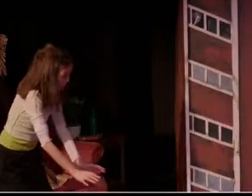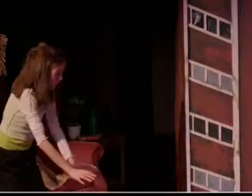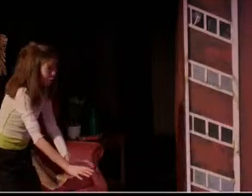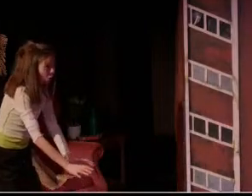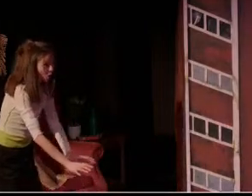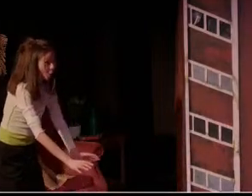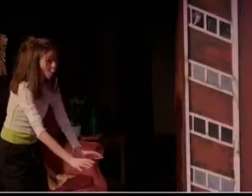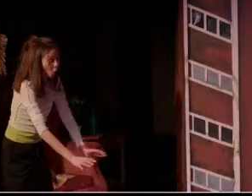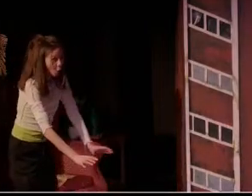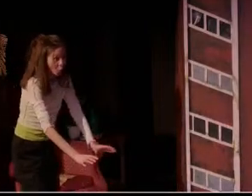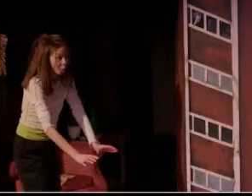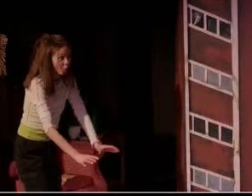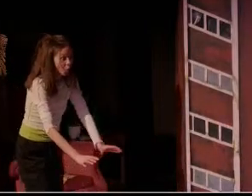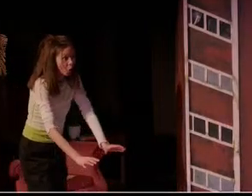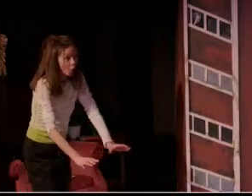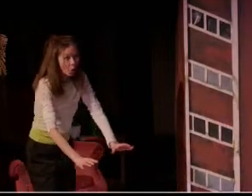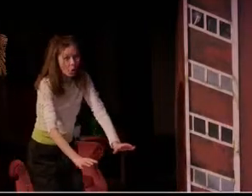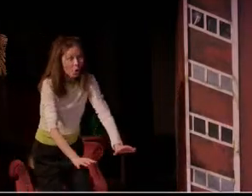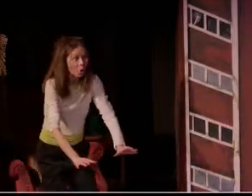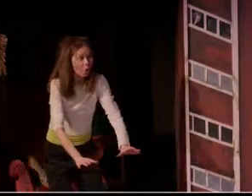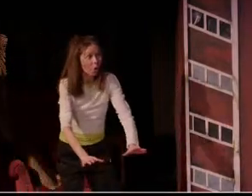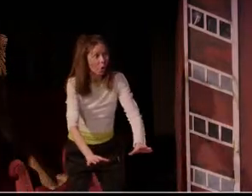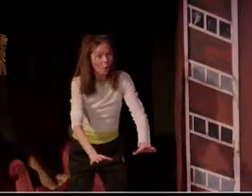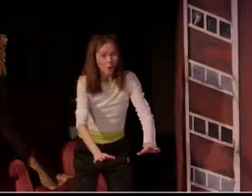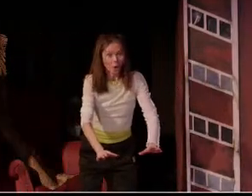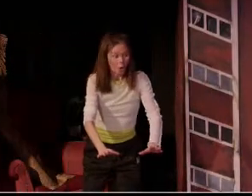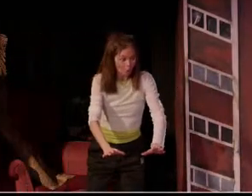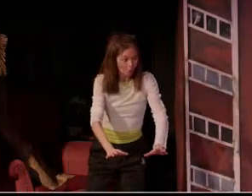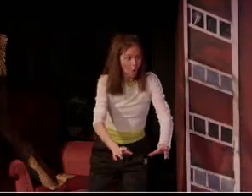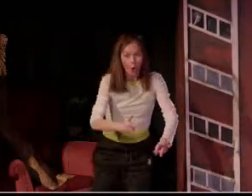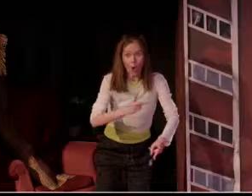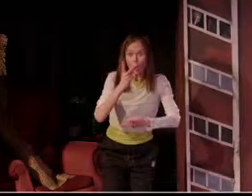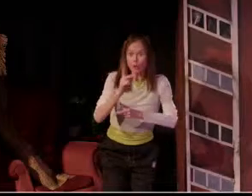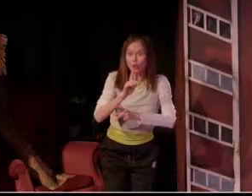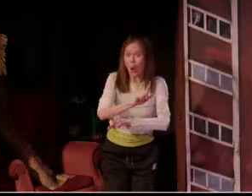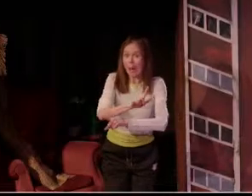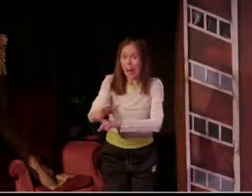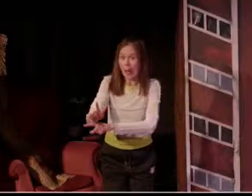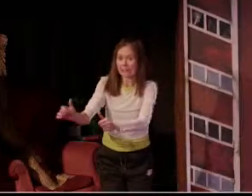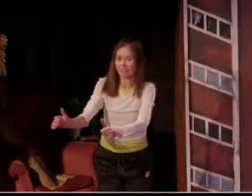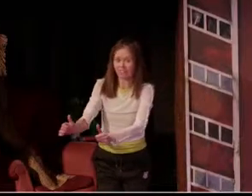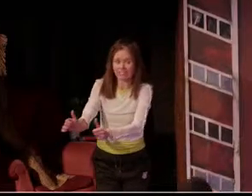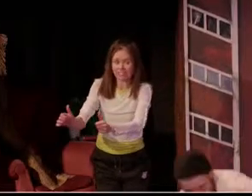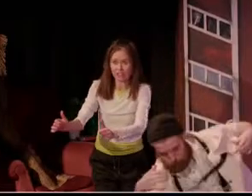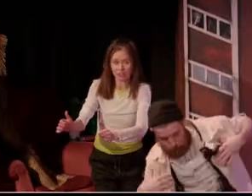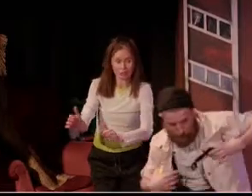Enough! We'll finish this song later when we're alone.